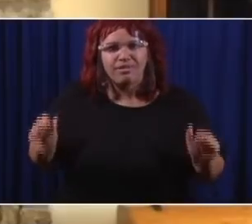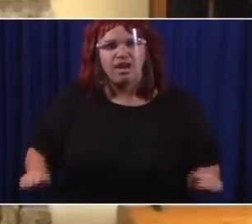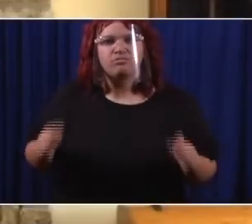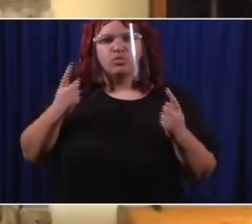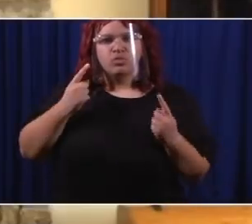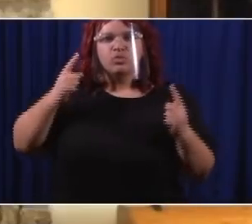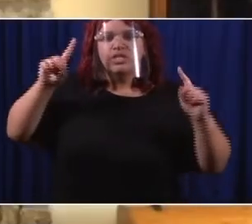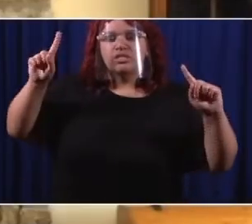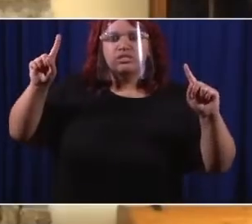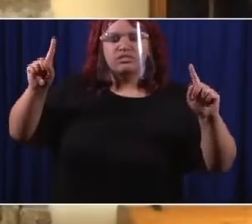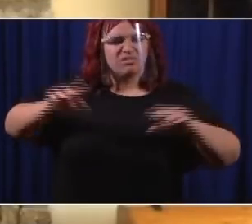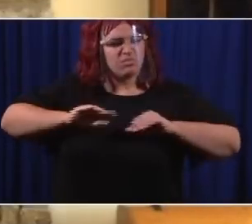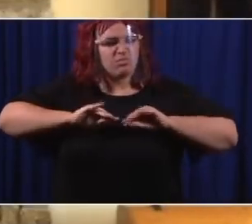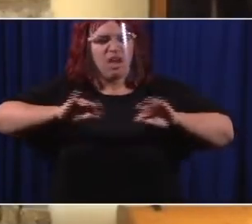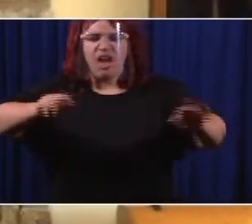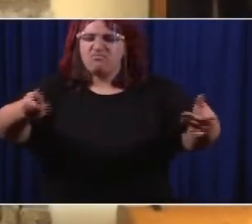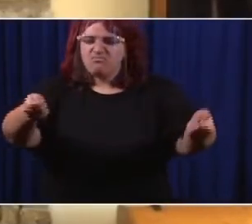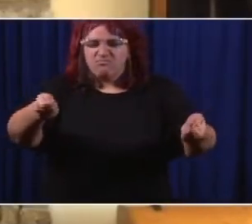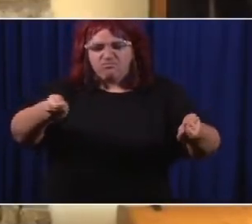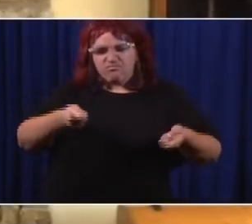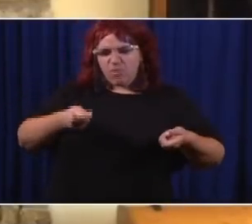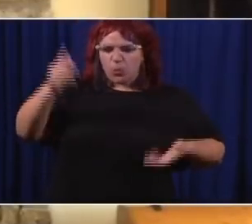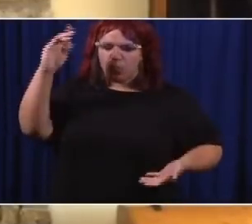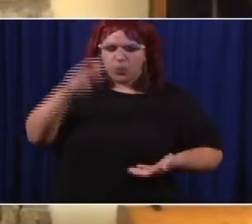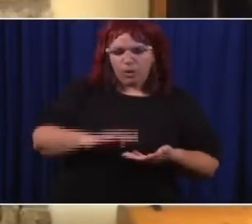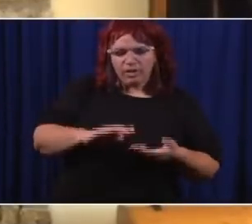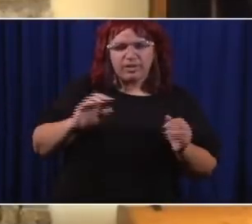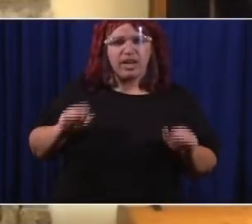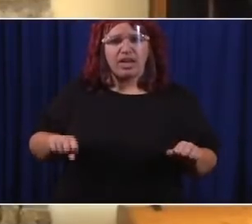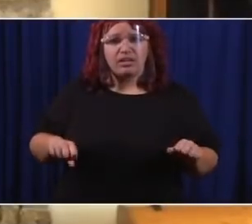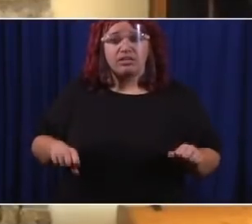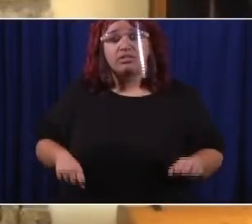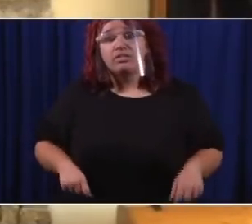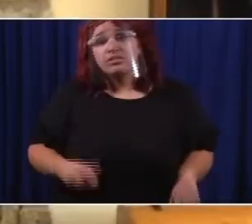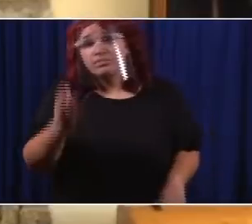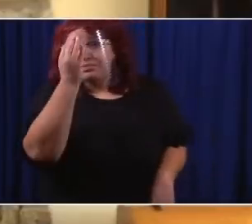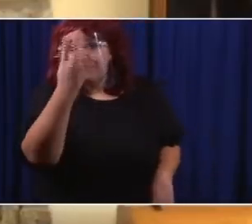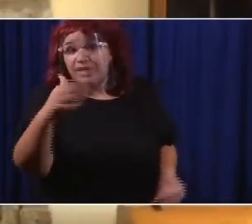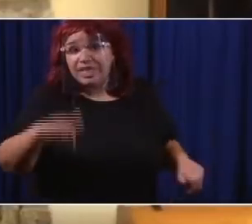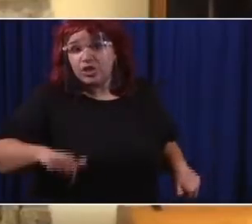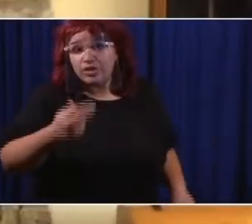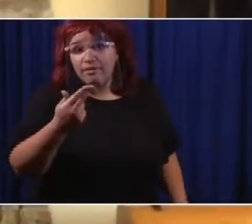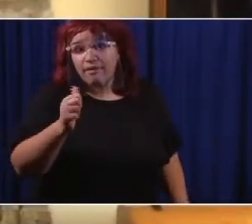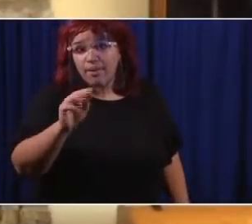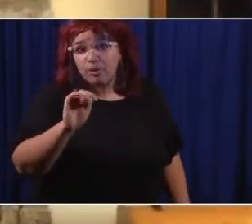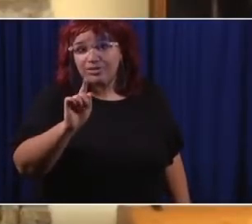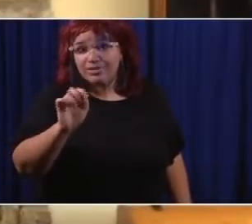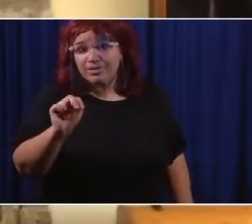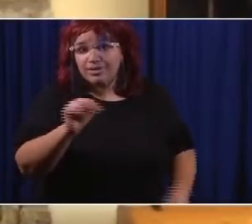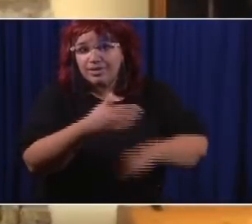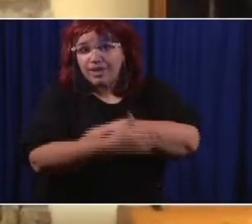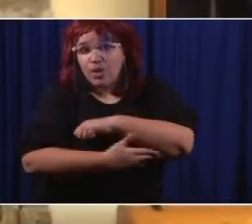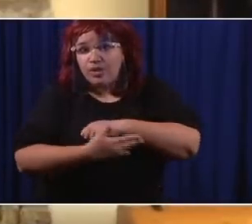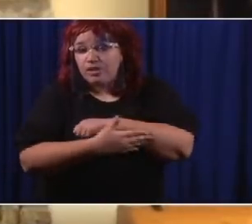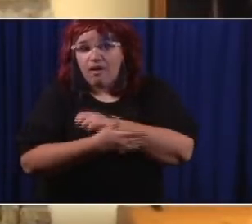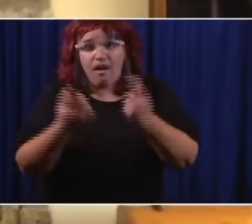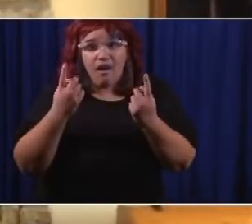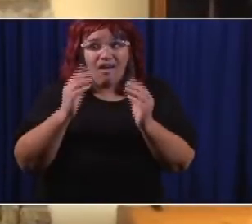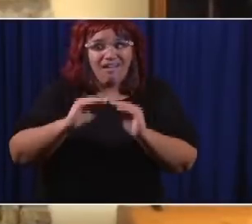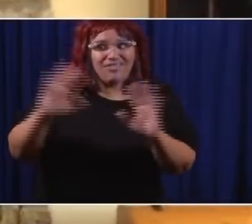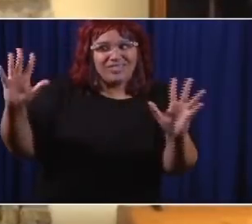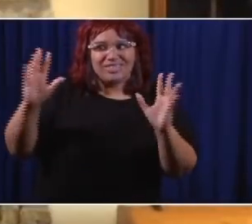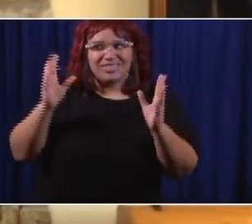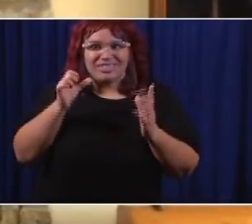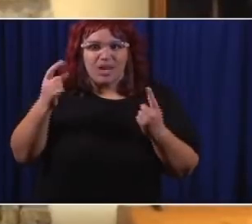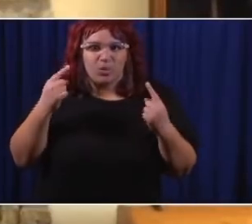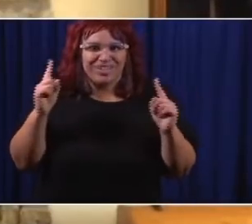here in Hamilton County, obviously that's not working. People are not listening. And we're seeing that across the country. On